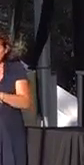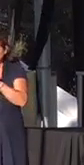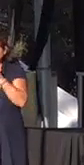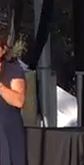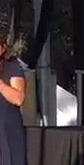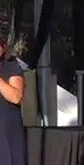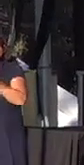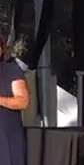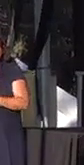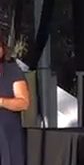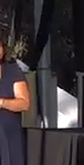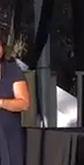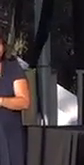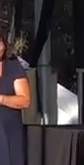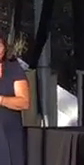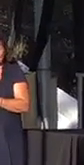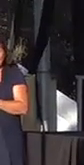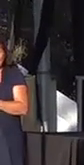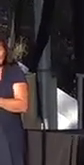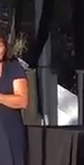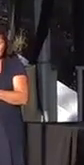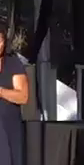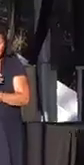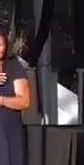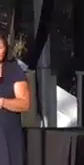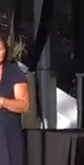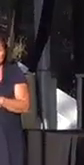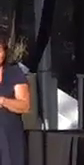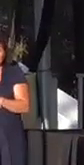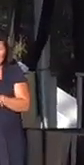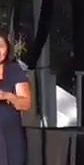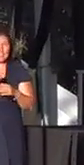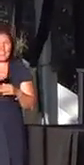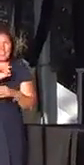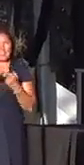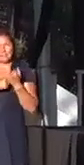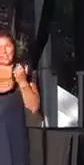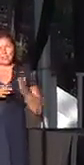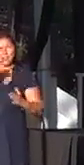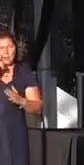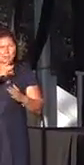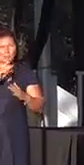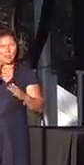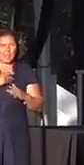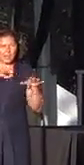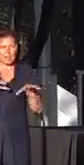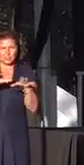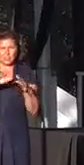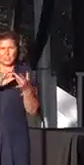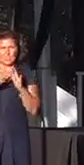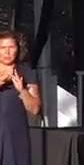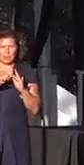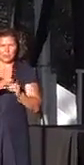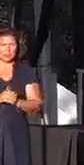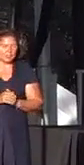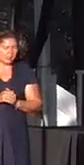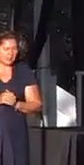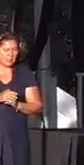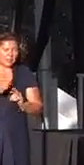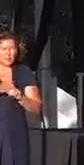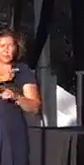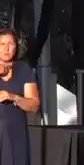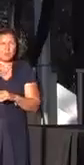Director, Reverend K.W. Toulos, and the founder and president of the National Action Network, Reverend Al